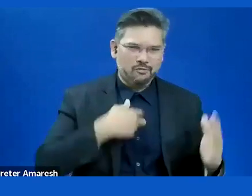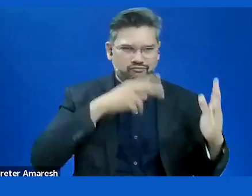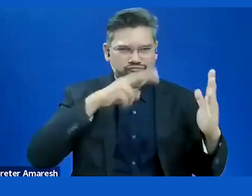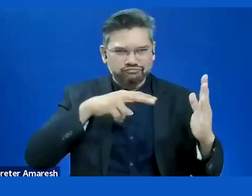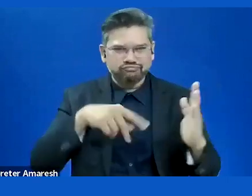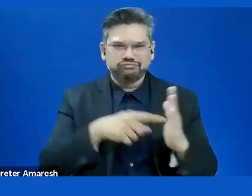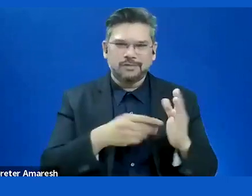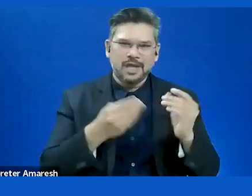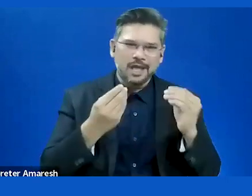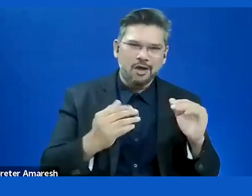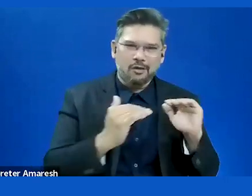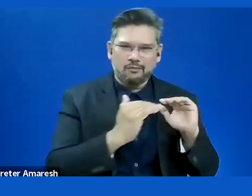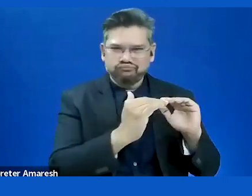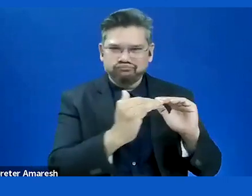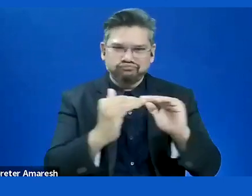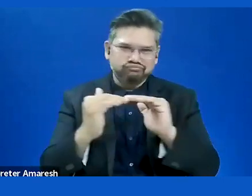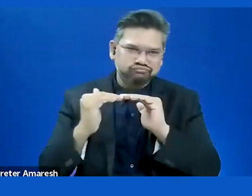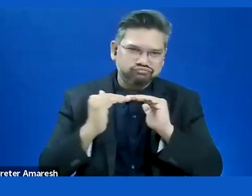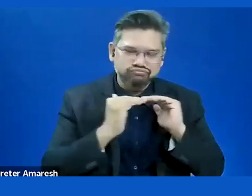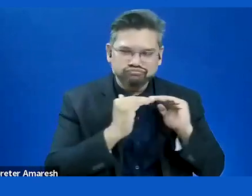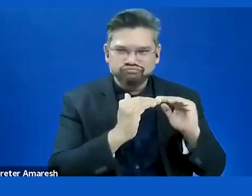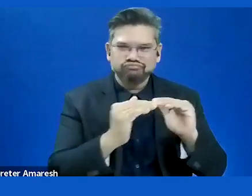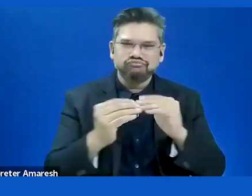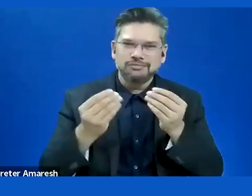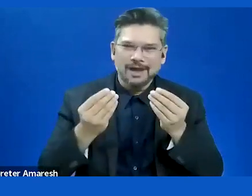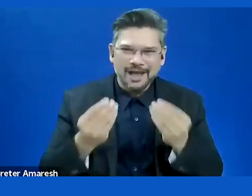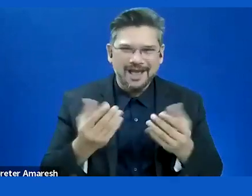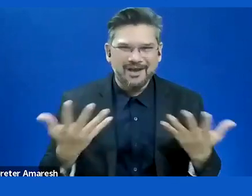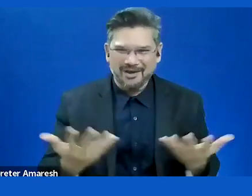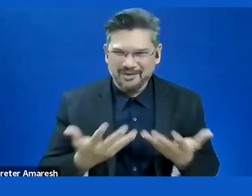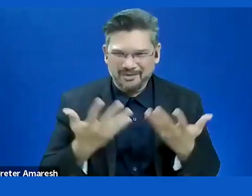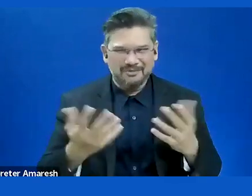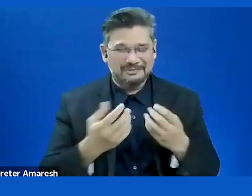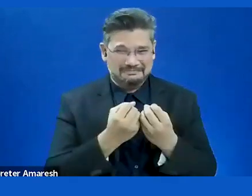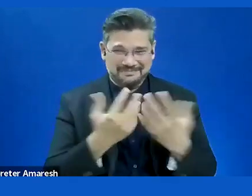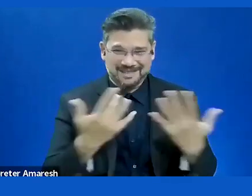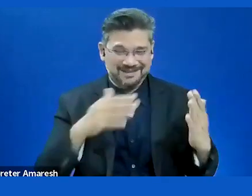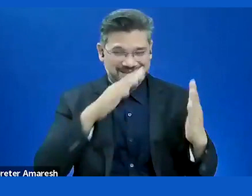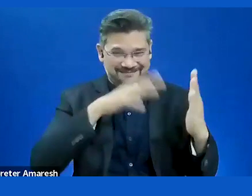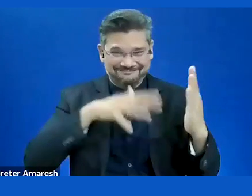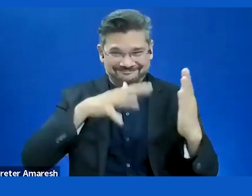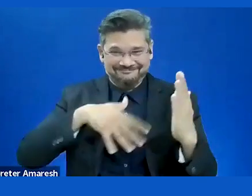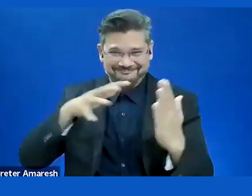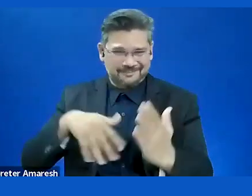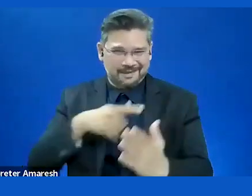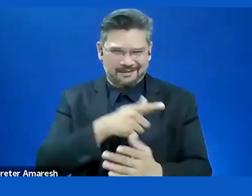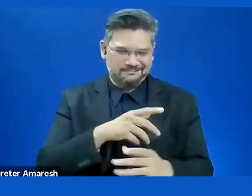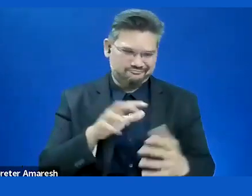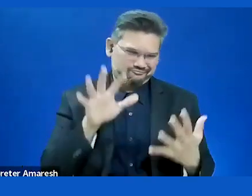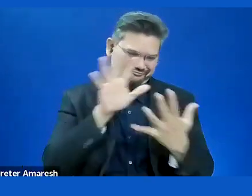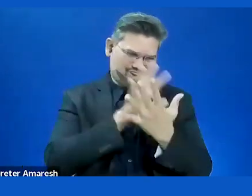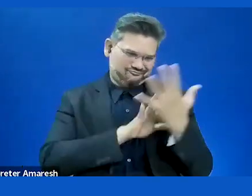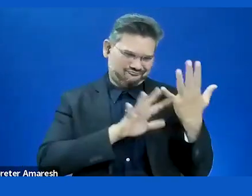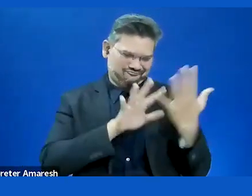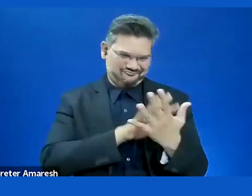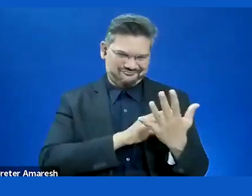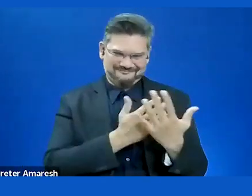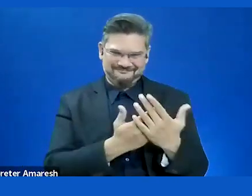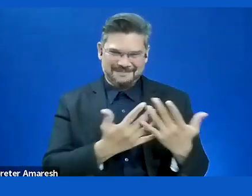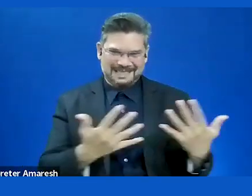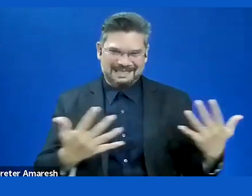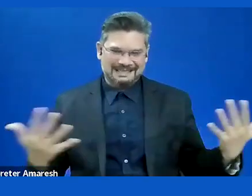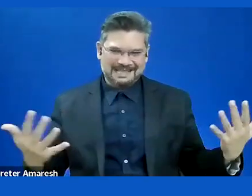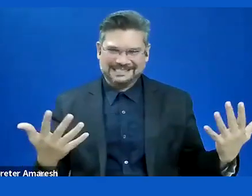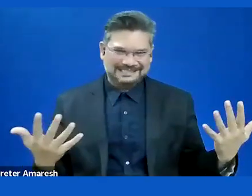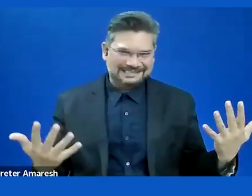get really confused sometimes by these documents and they want to know what to do. There are developers who have bad intentions, or they are